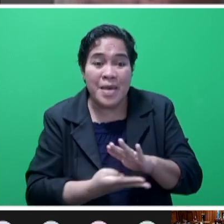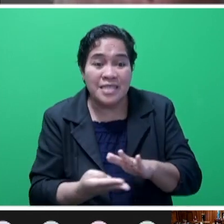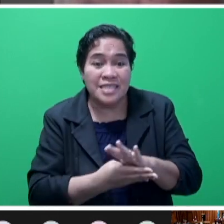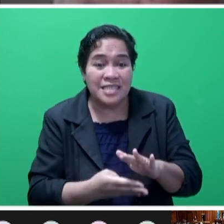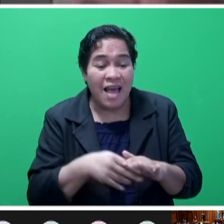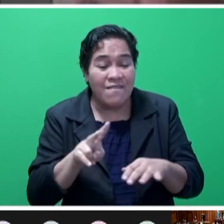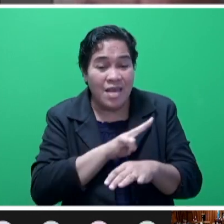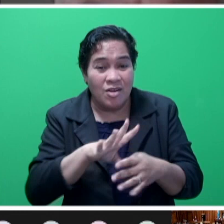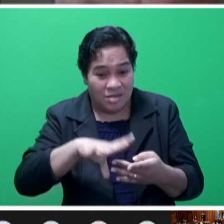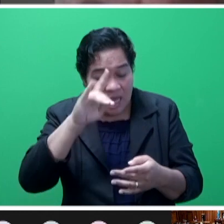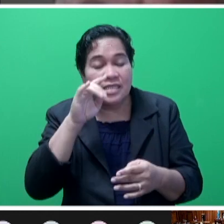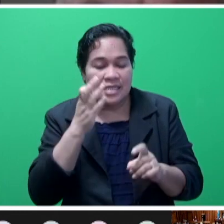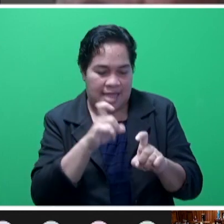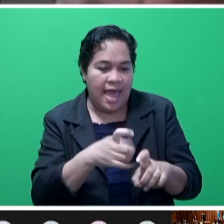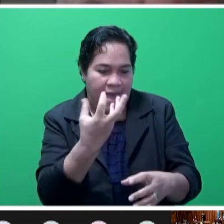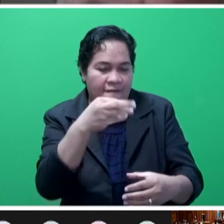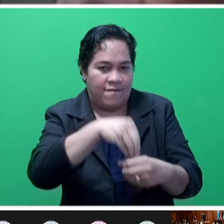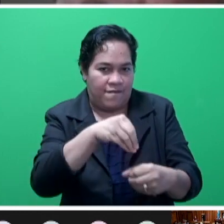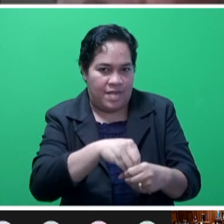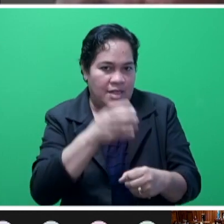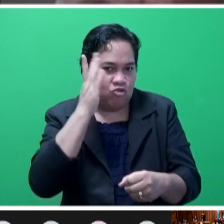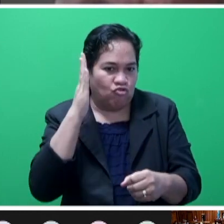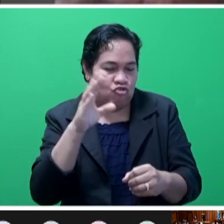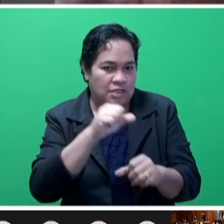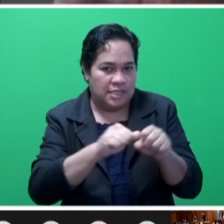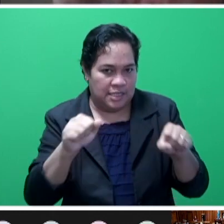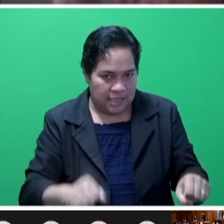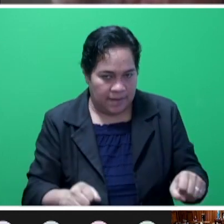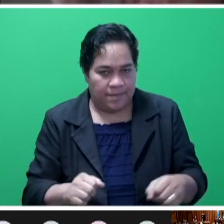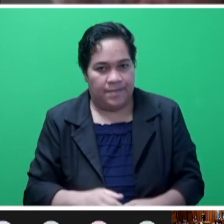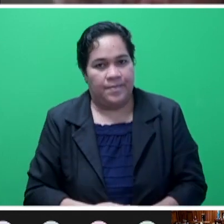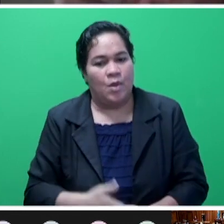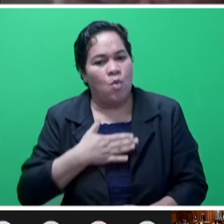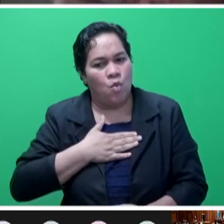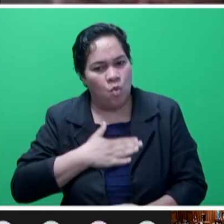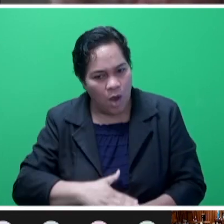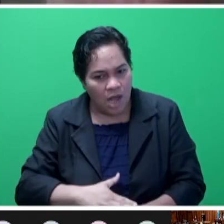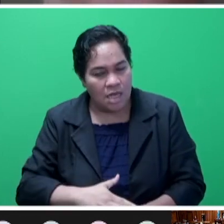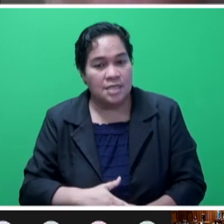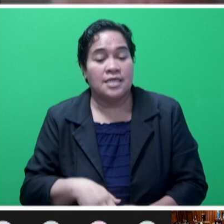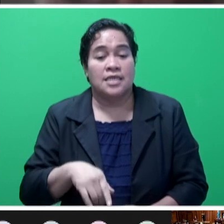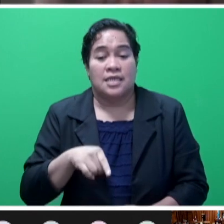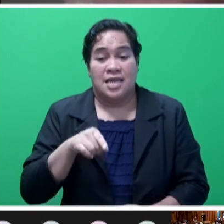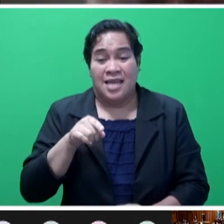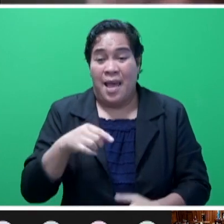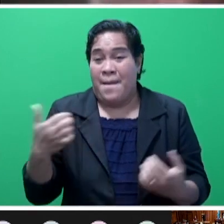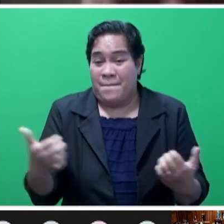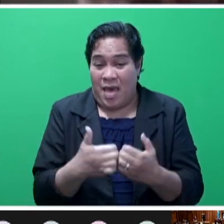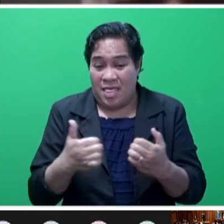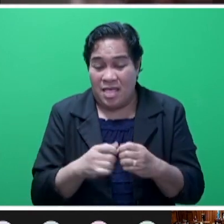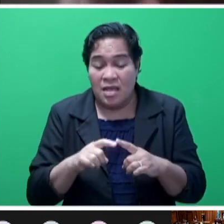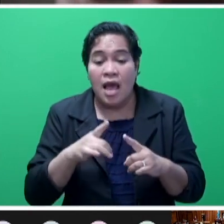our school system. Mr. Speaker, so what I'd like to suggest here is that in most cases, a lot of these things